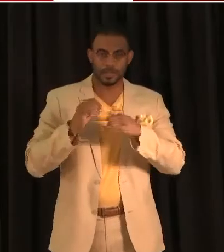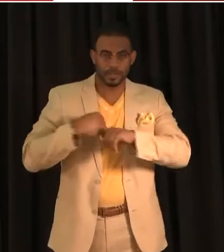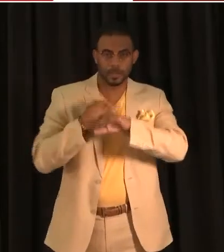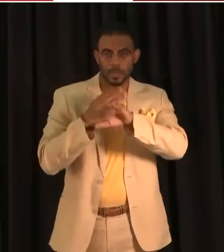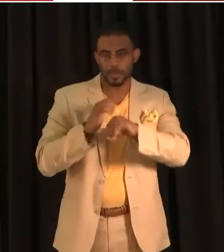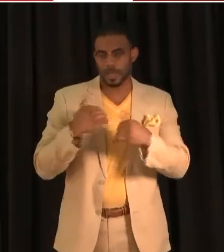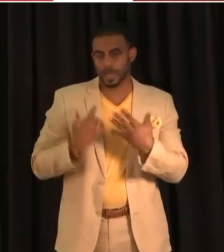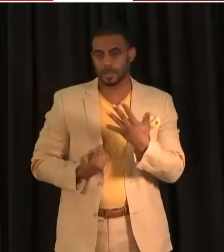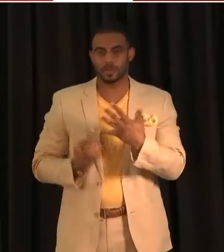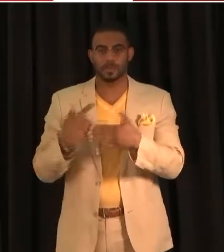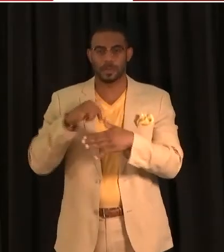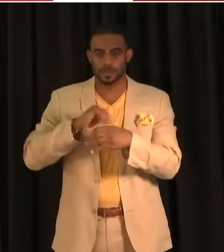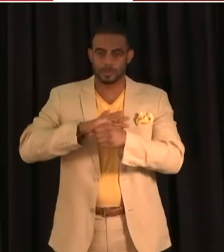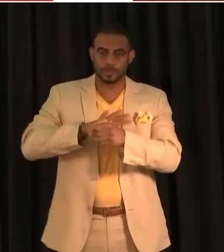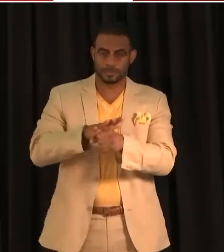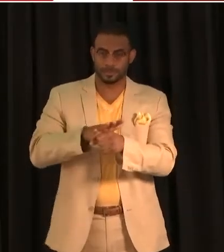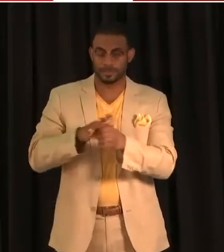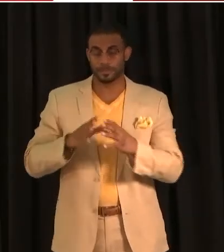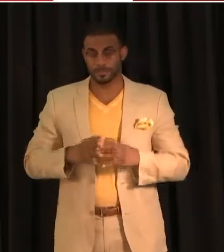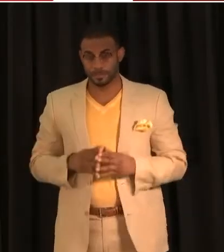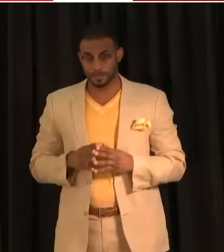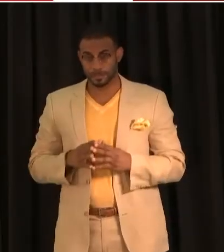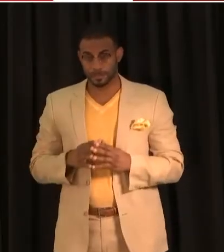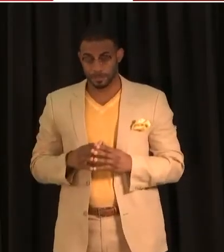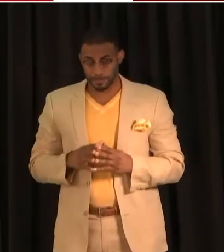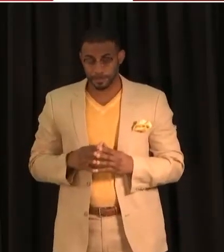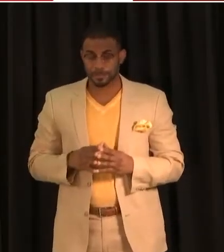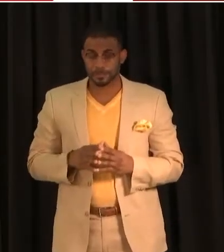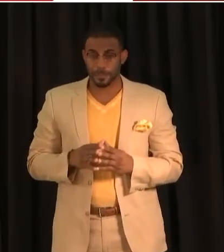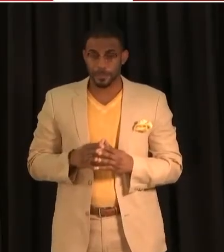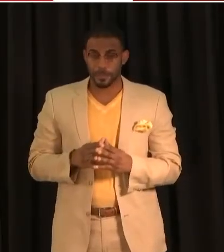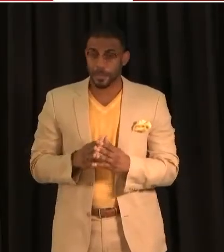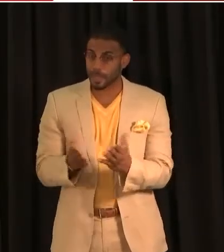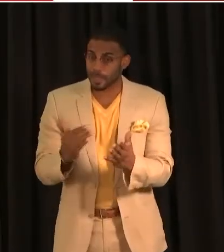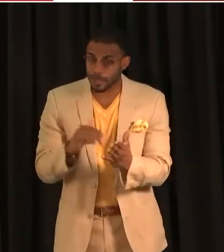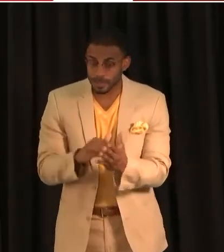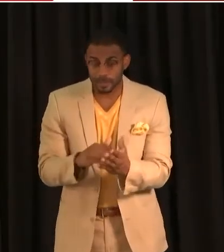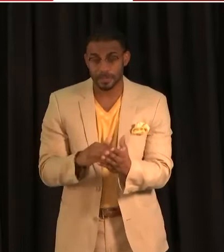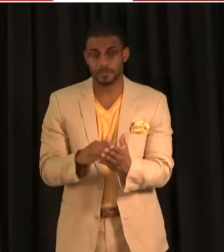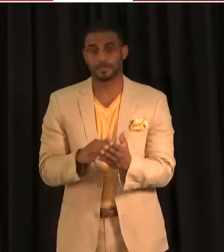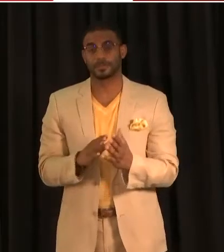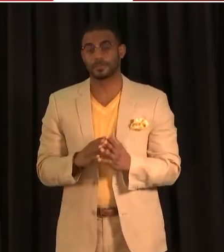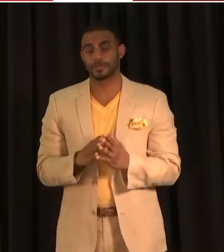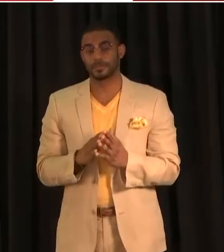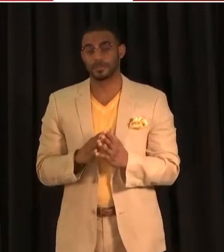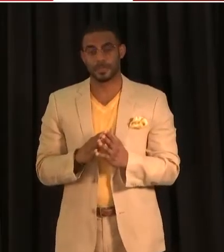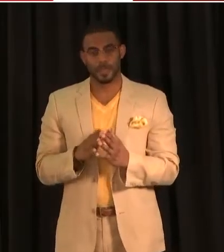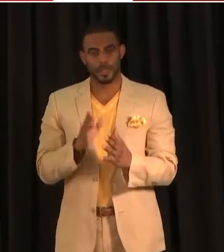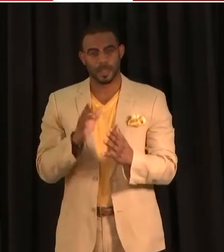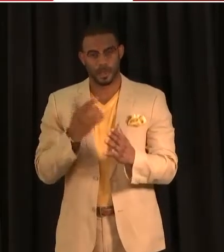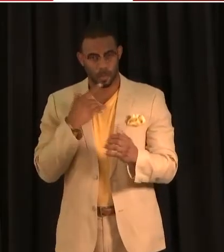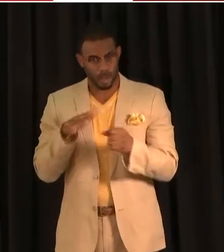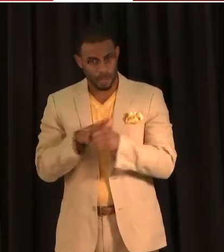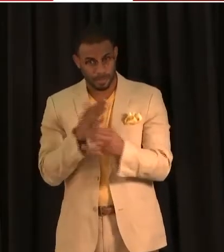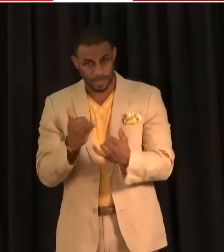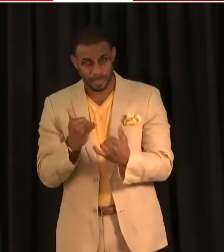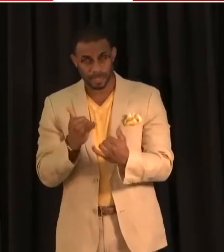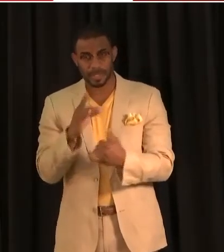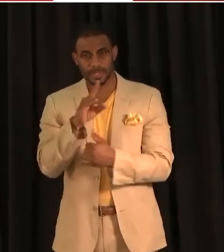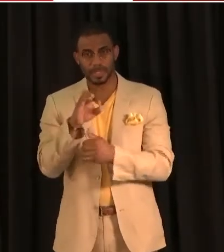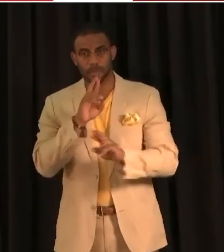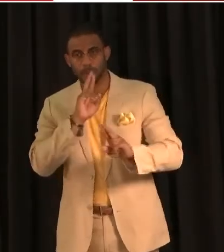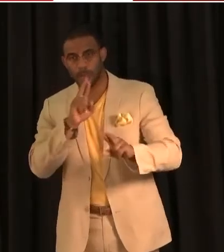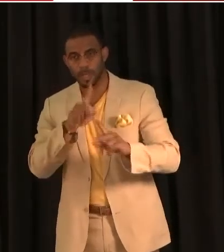Leader Calls that we've had throughout the duration of the public health emergency. Again, we will be covering